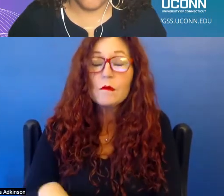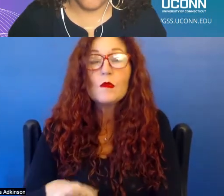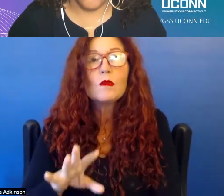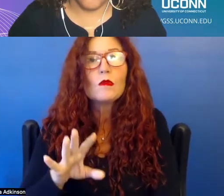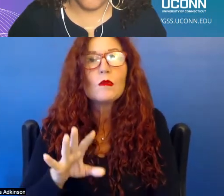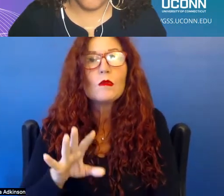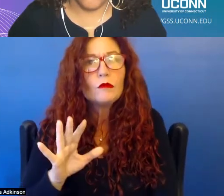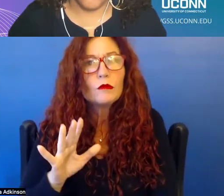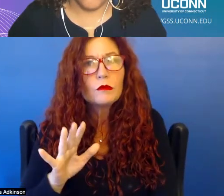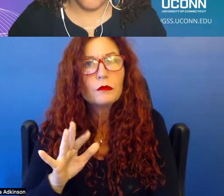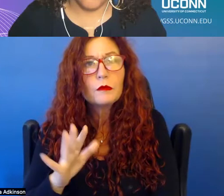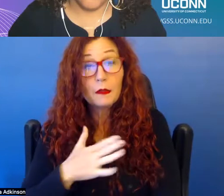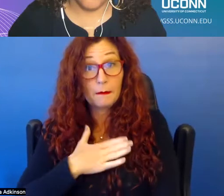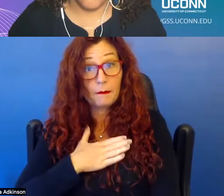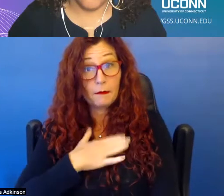connecting